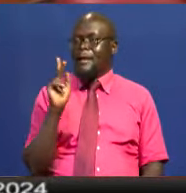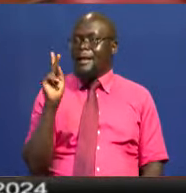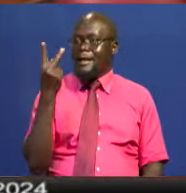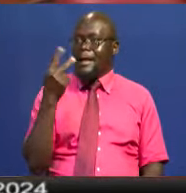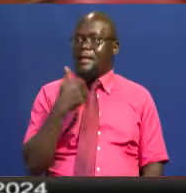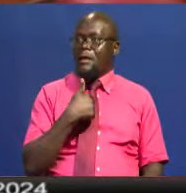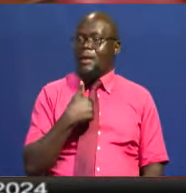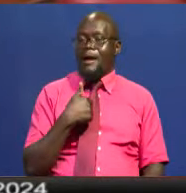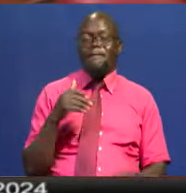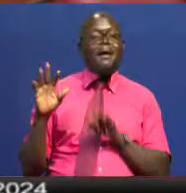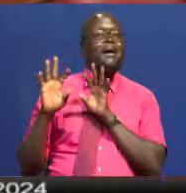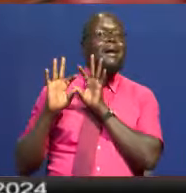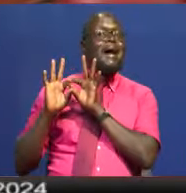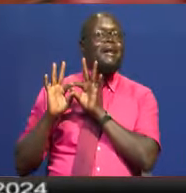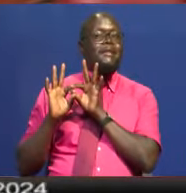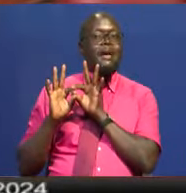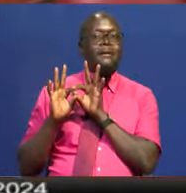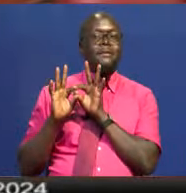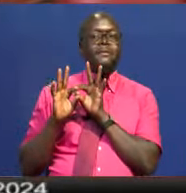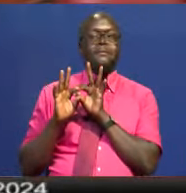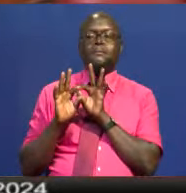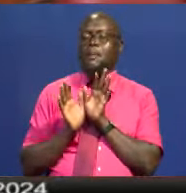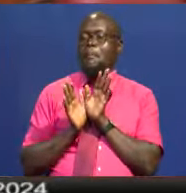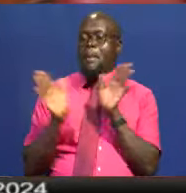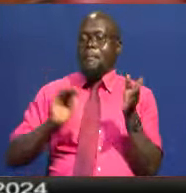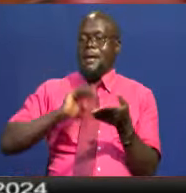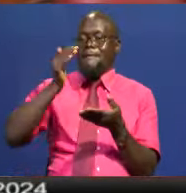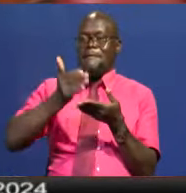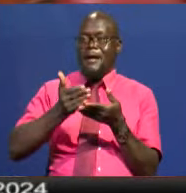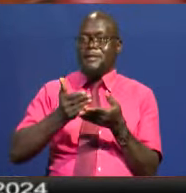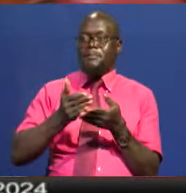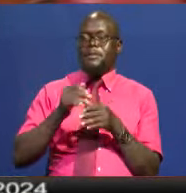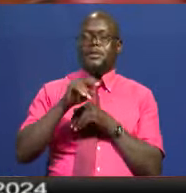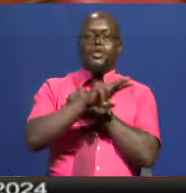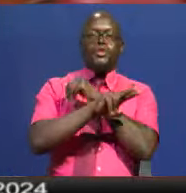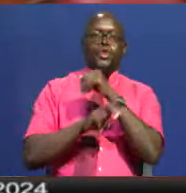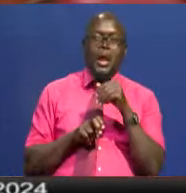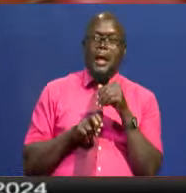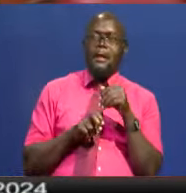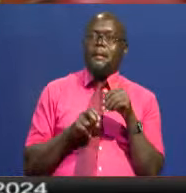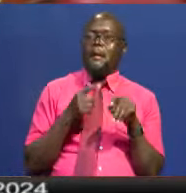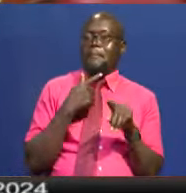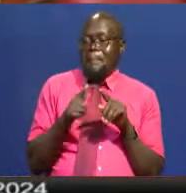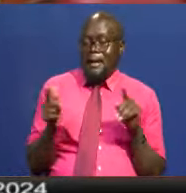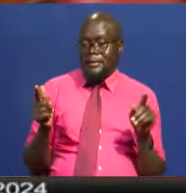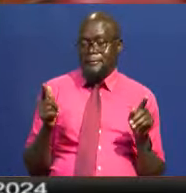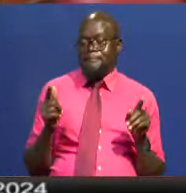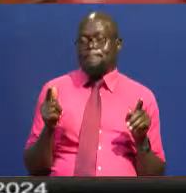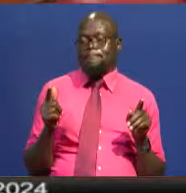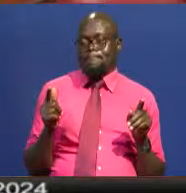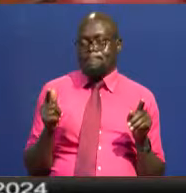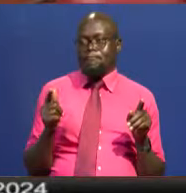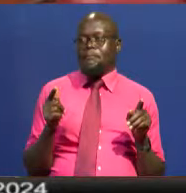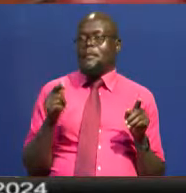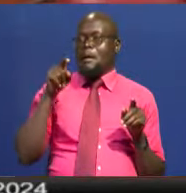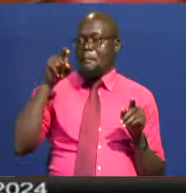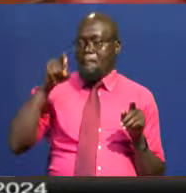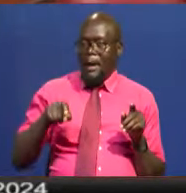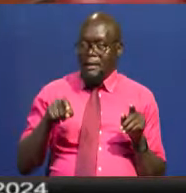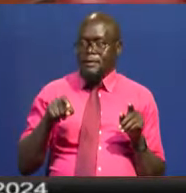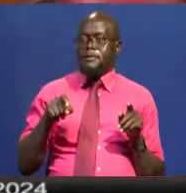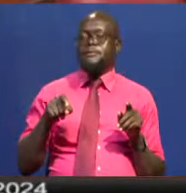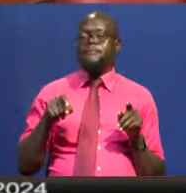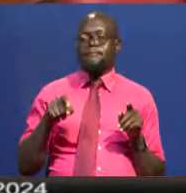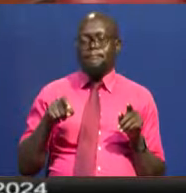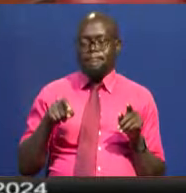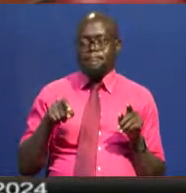Kenya we have a culture of public funds being stolen. But I think, Madam Speaker, we have to get to a point